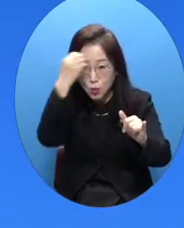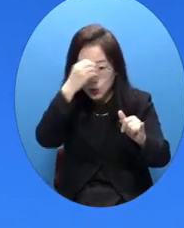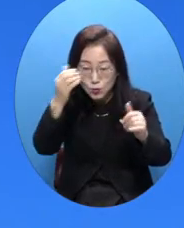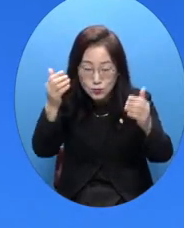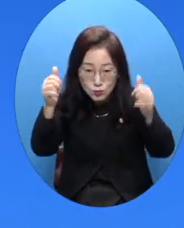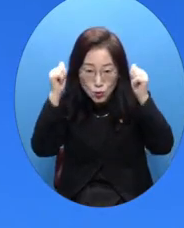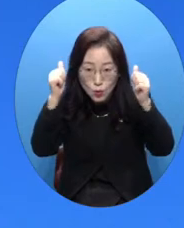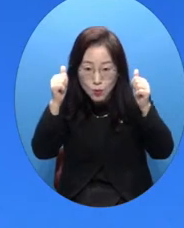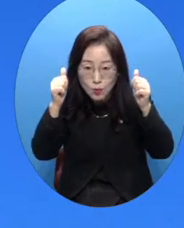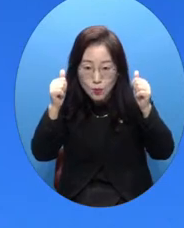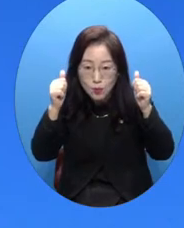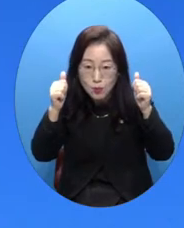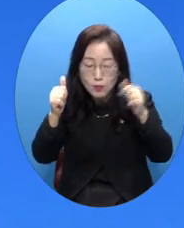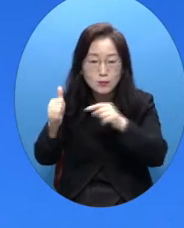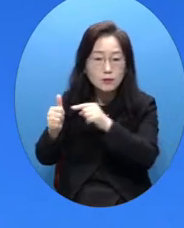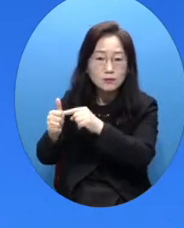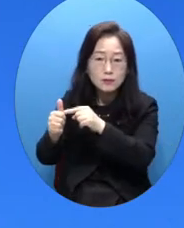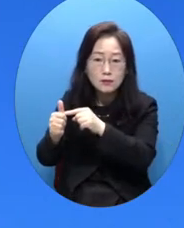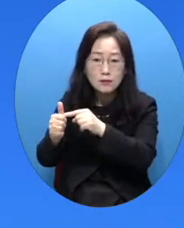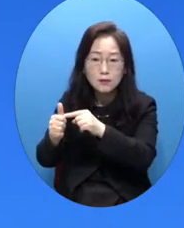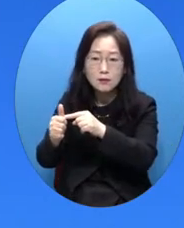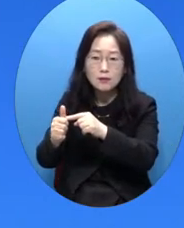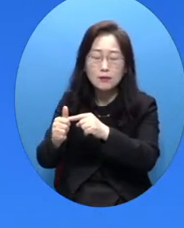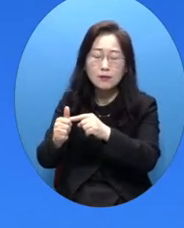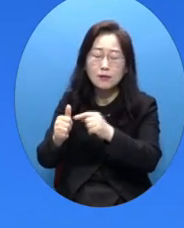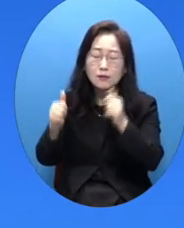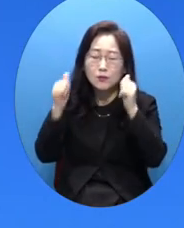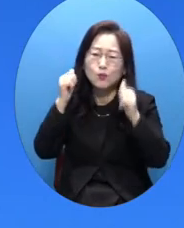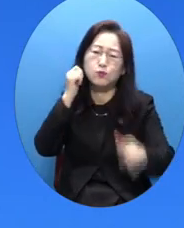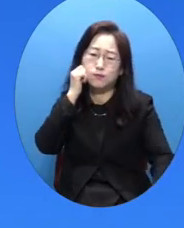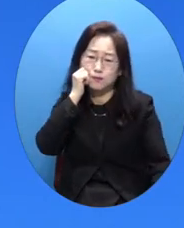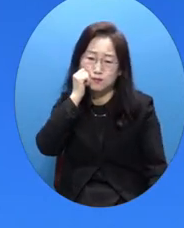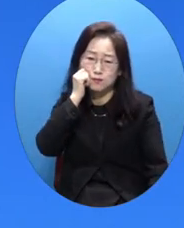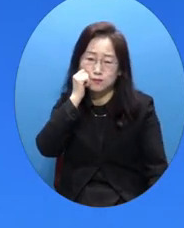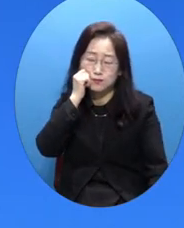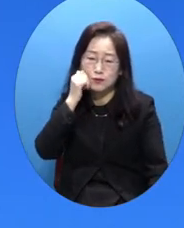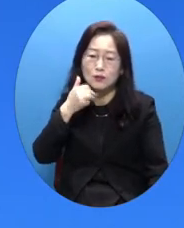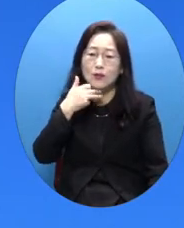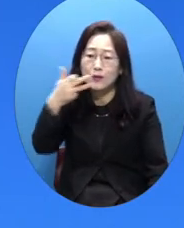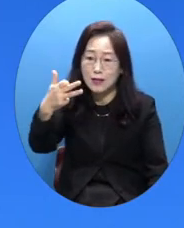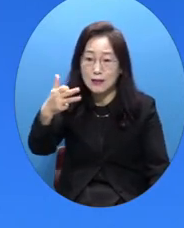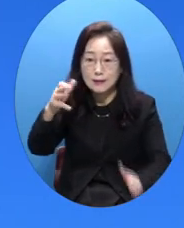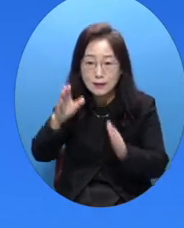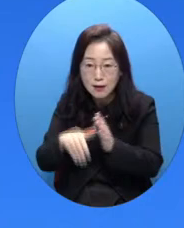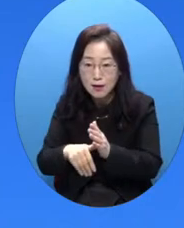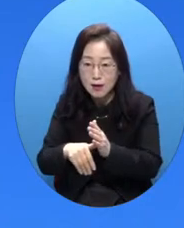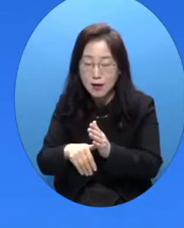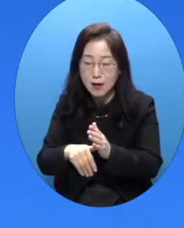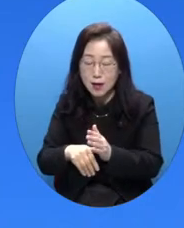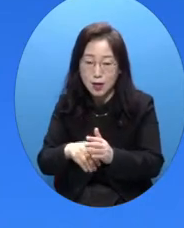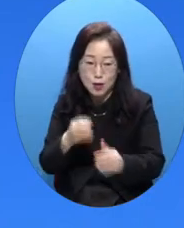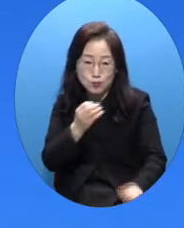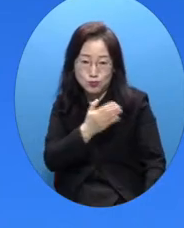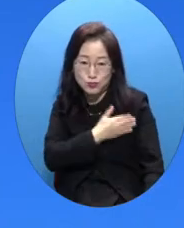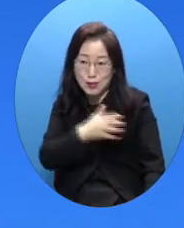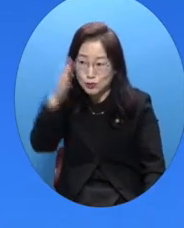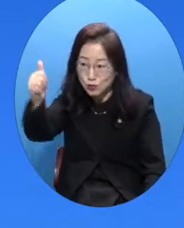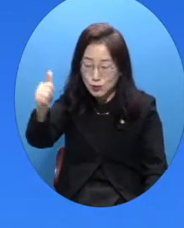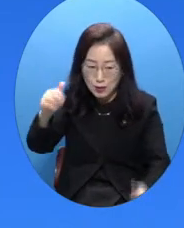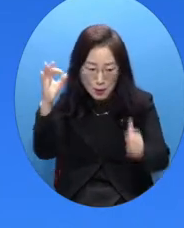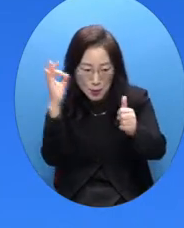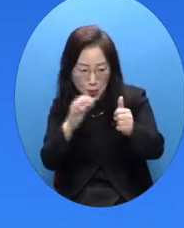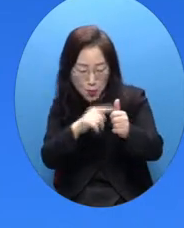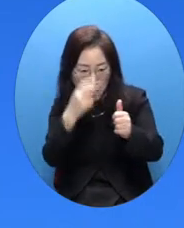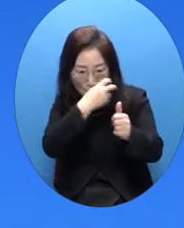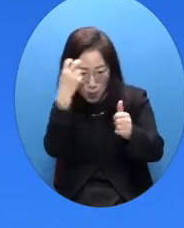he was when he was 18 he went to middle school yeah it's sponsored by a wealthy owner who